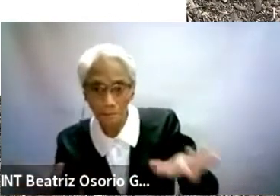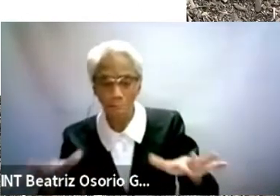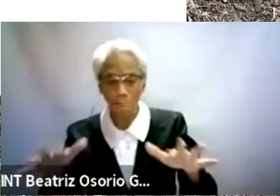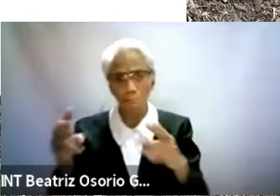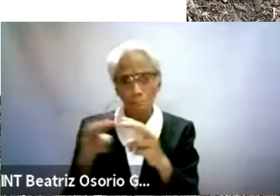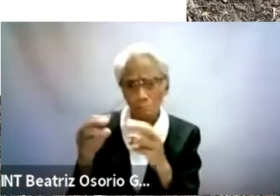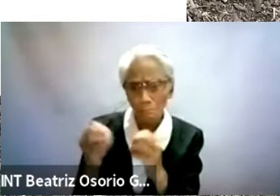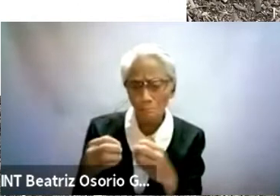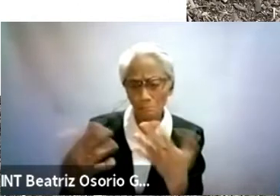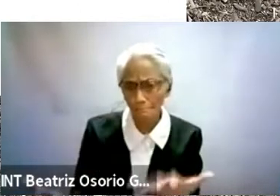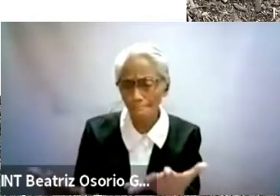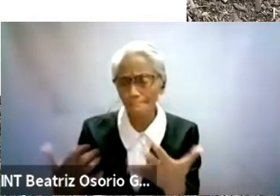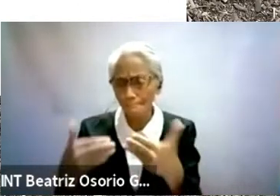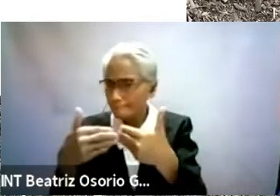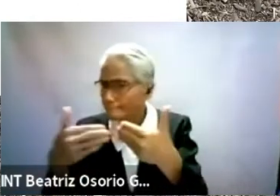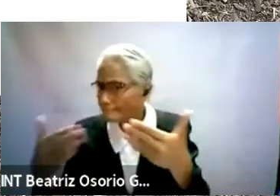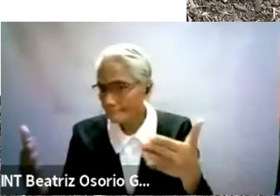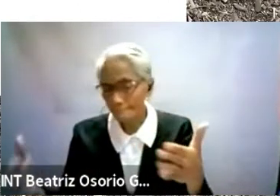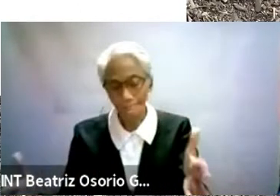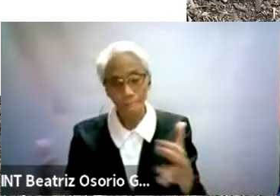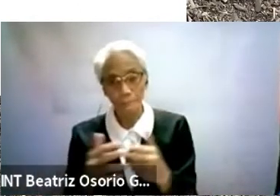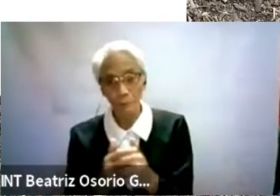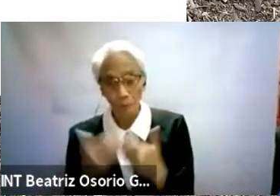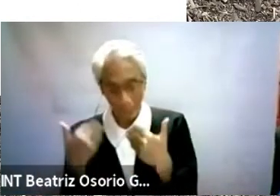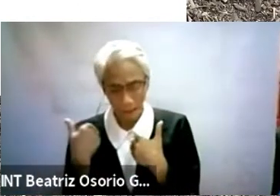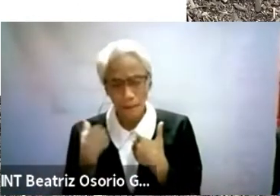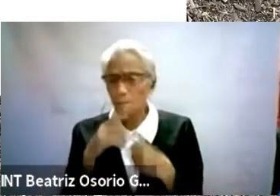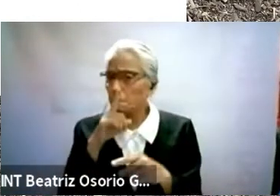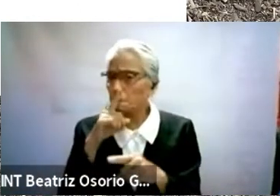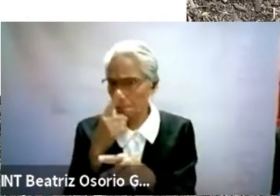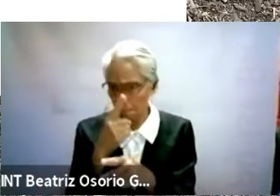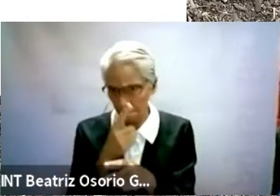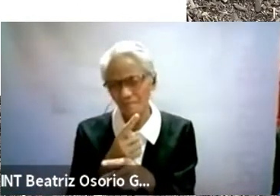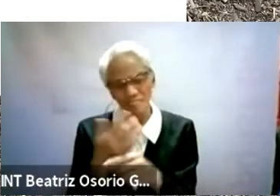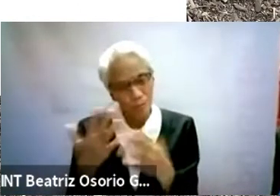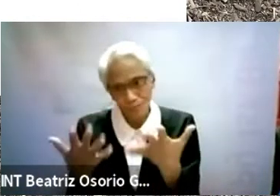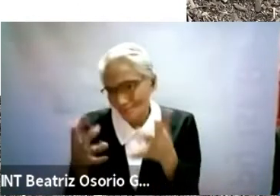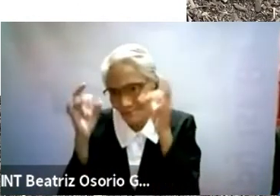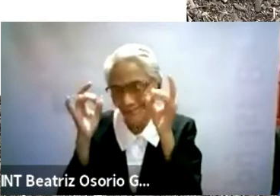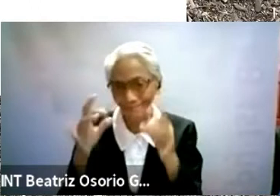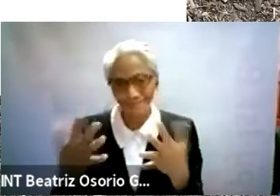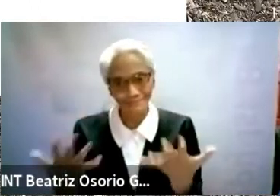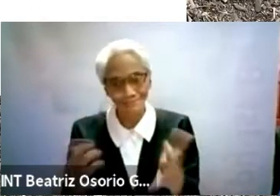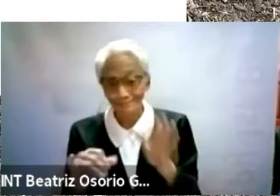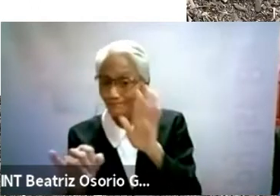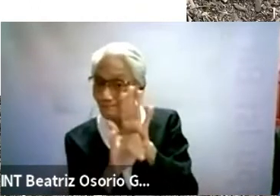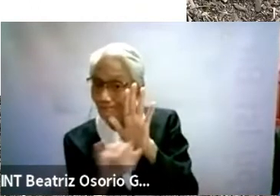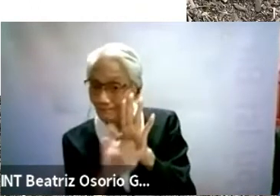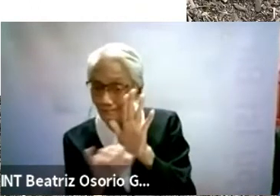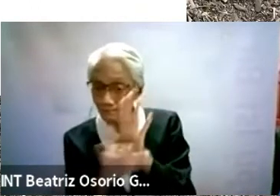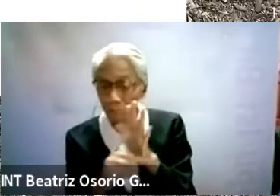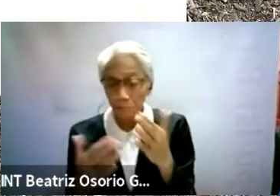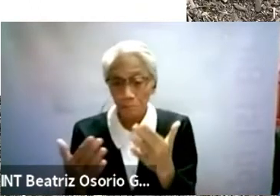general comment, and again has been really crucial. And I would emphasize here the thinking